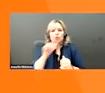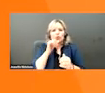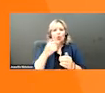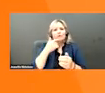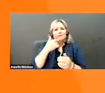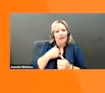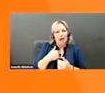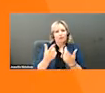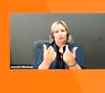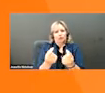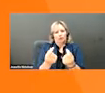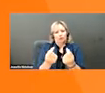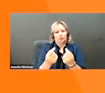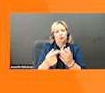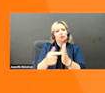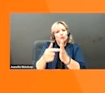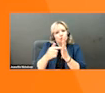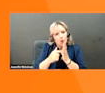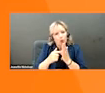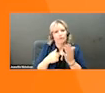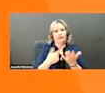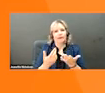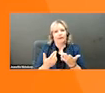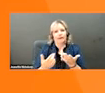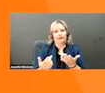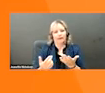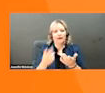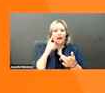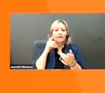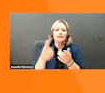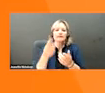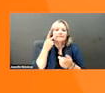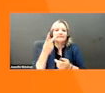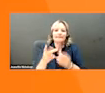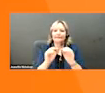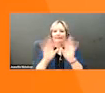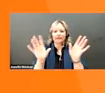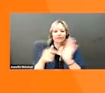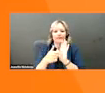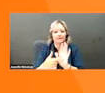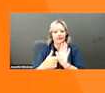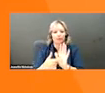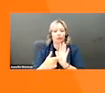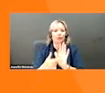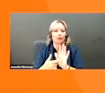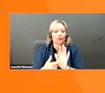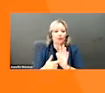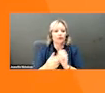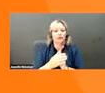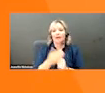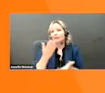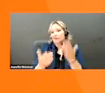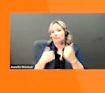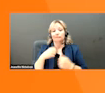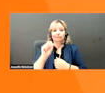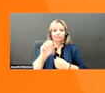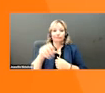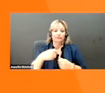you've done. So, you know, I can say that I'm a communications company. I've been in